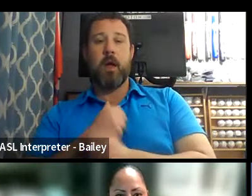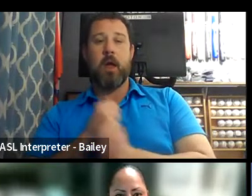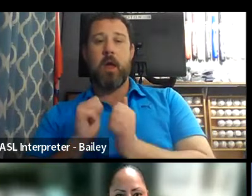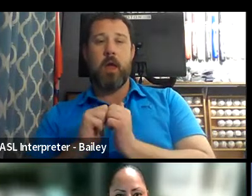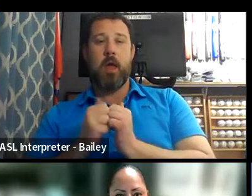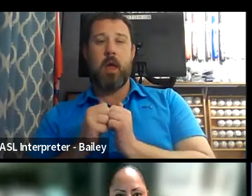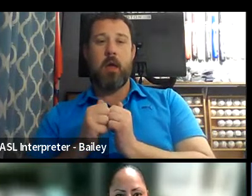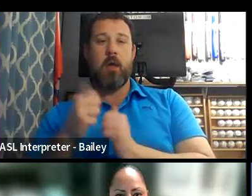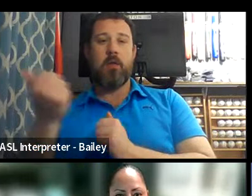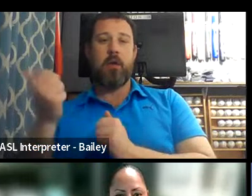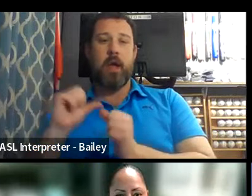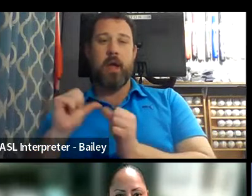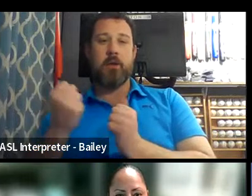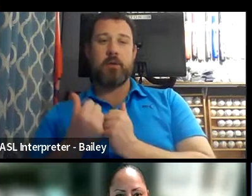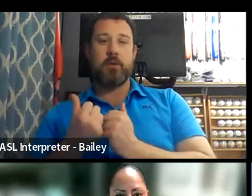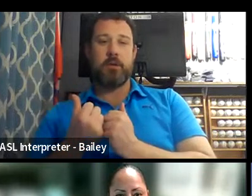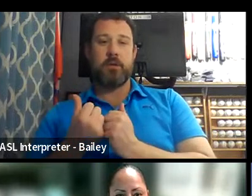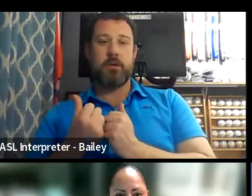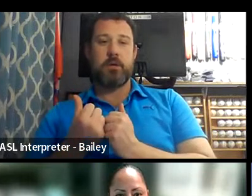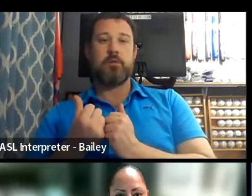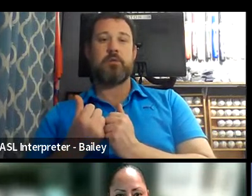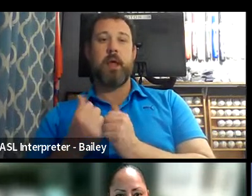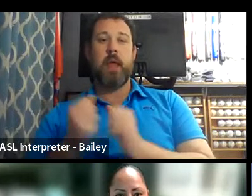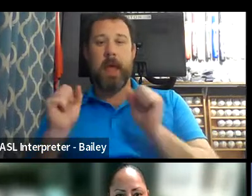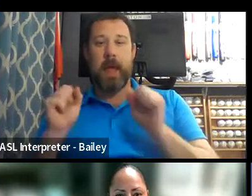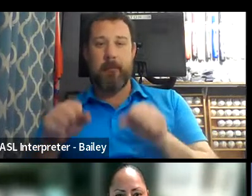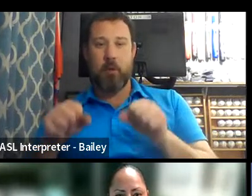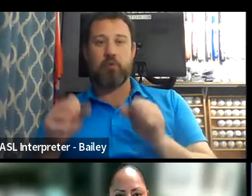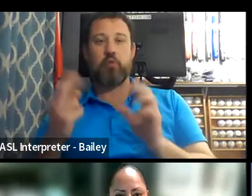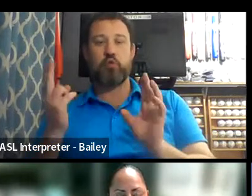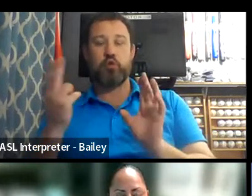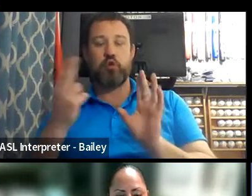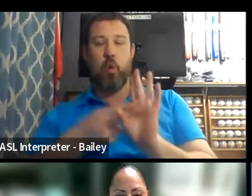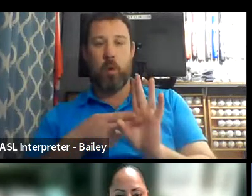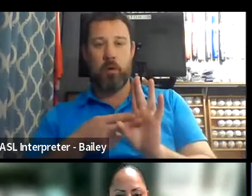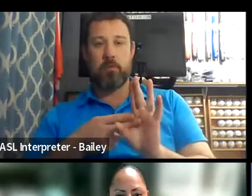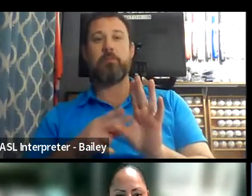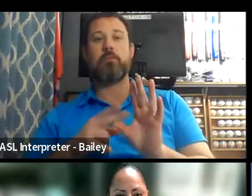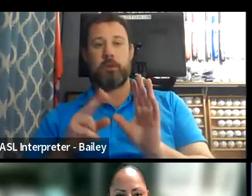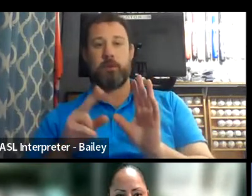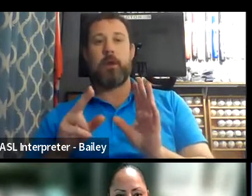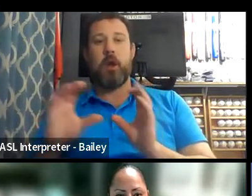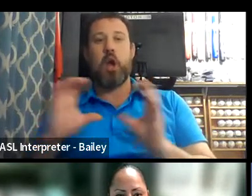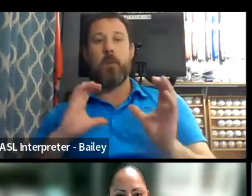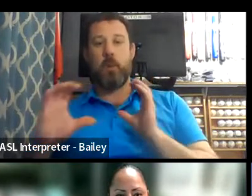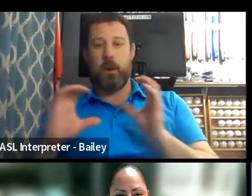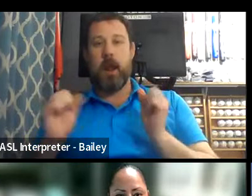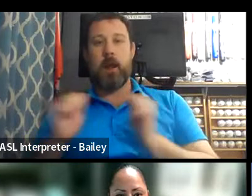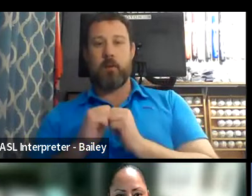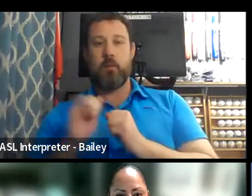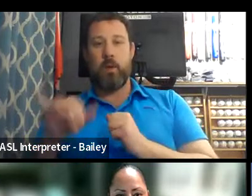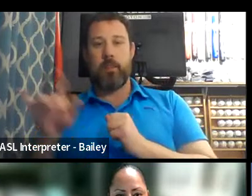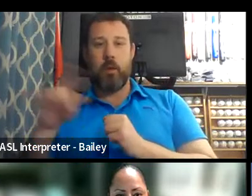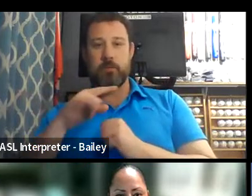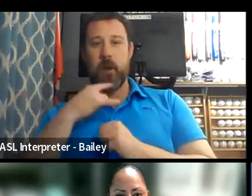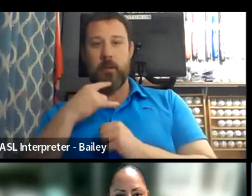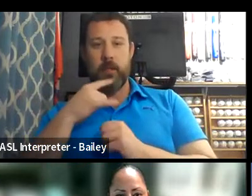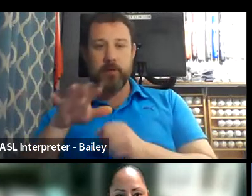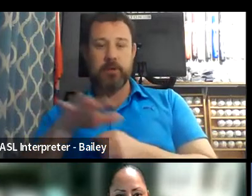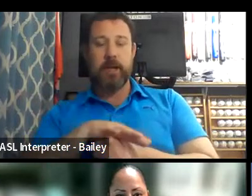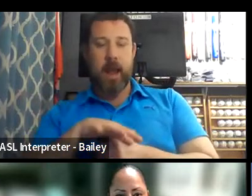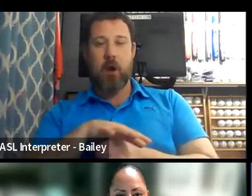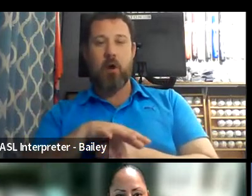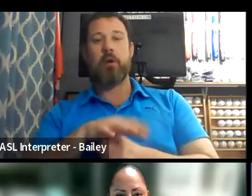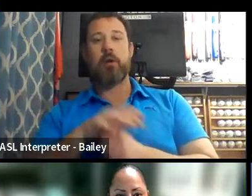other community agencies, workers able to join this effort to ensure that this is being communicated with those populations areas